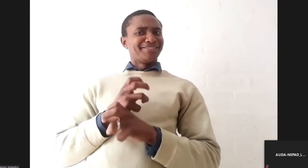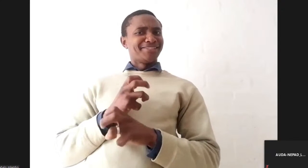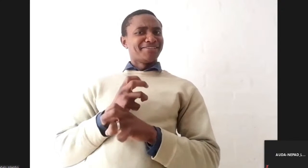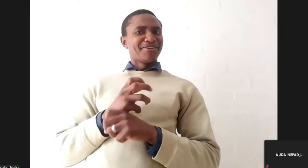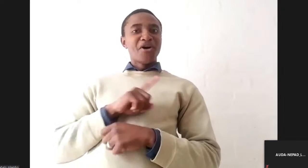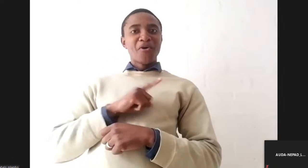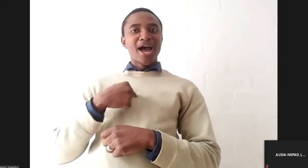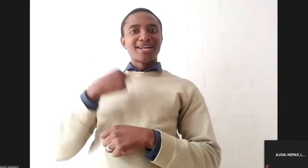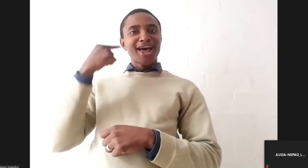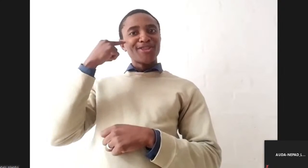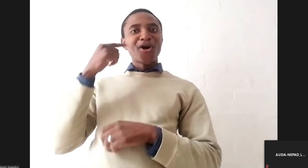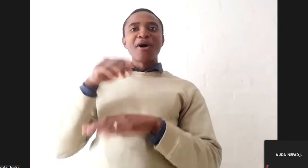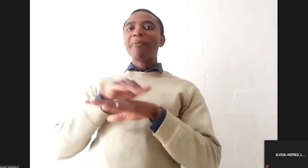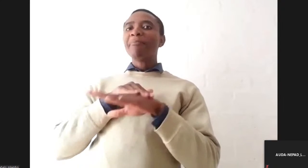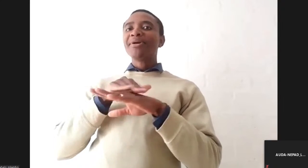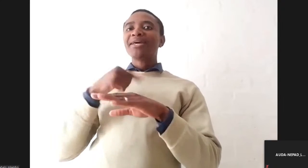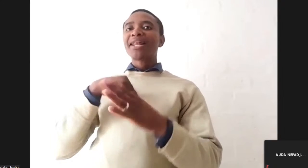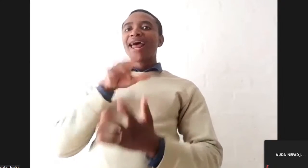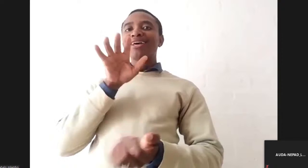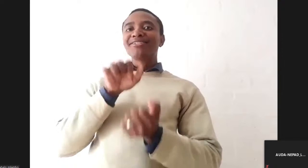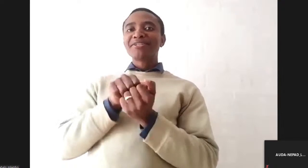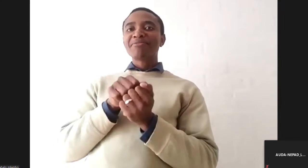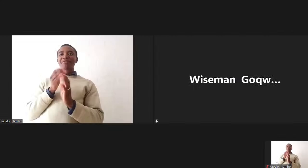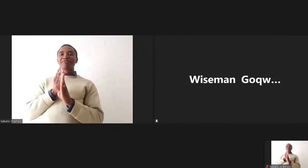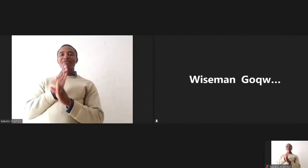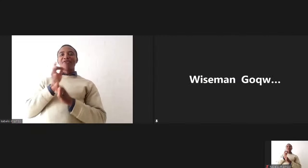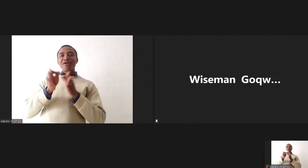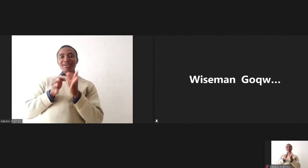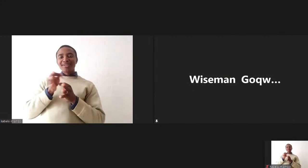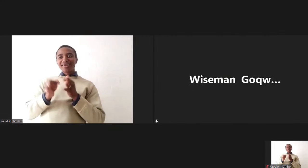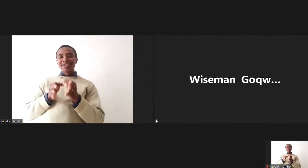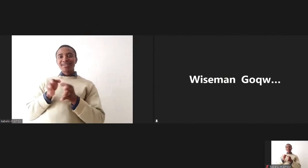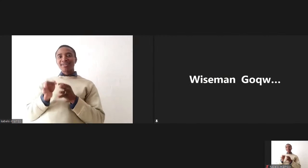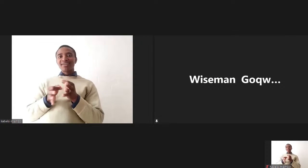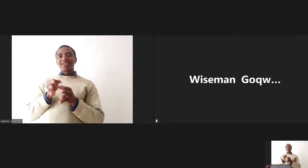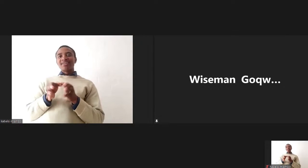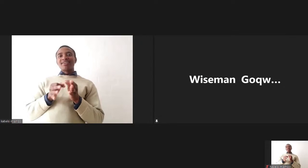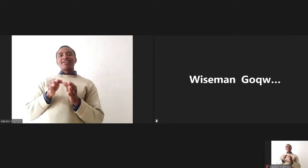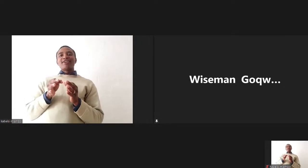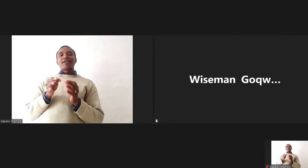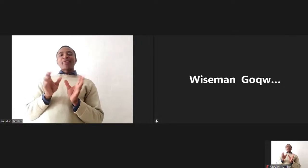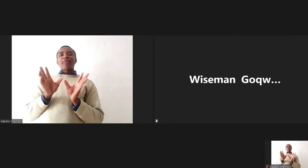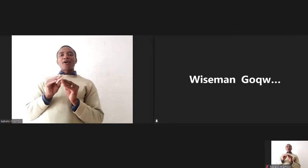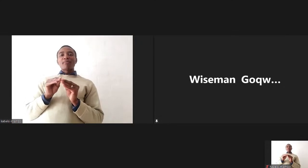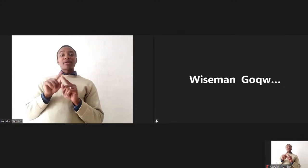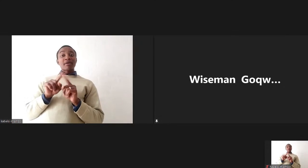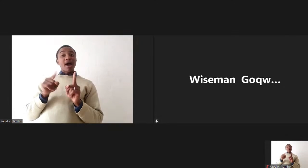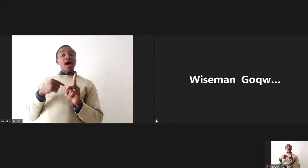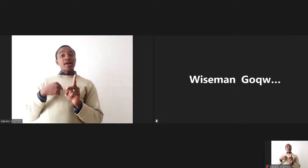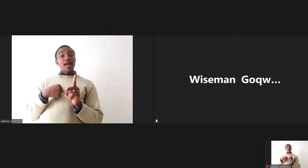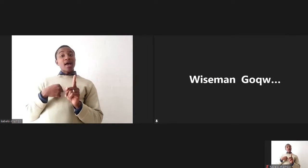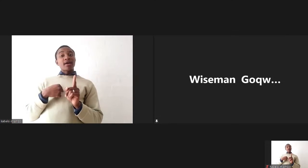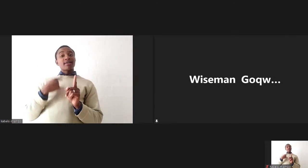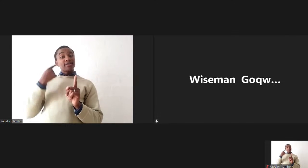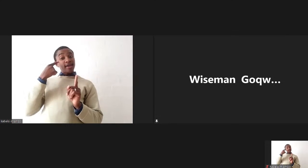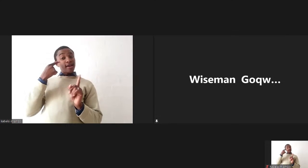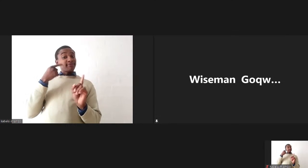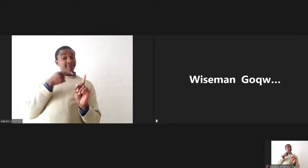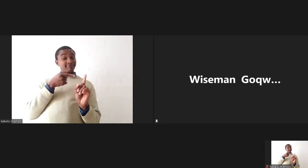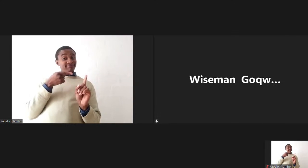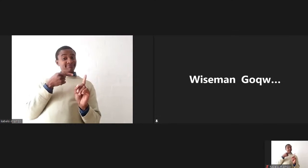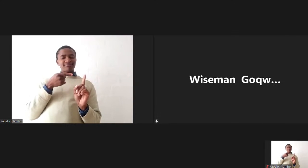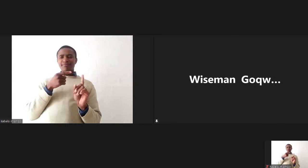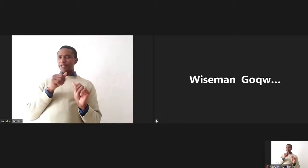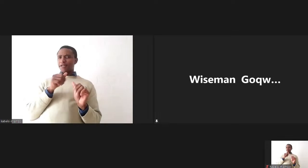basically I was going to summarize what has been stated in the commissions, but which I think he has also actually covered it very